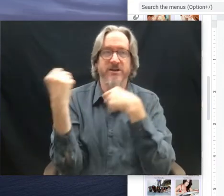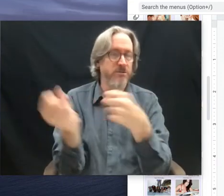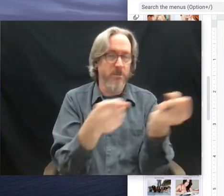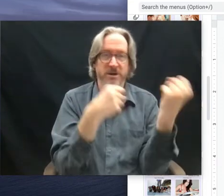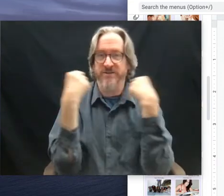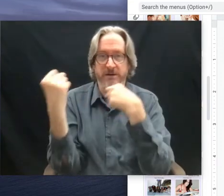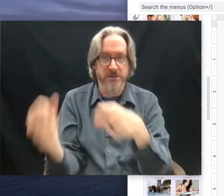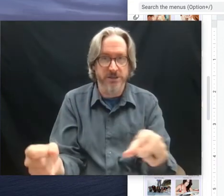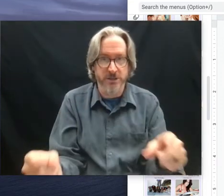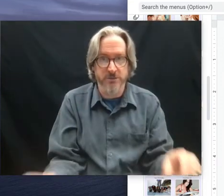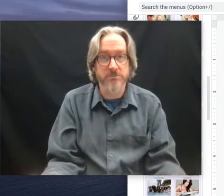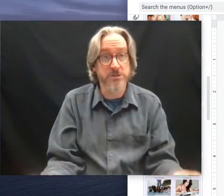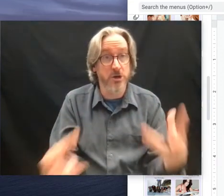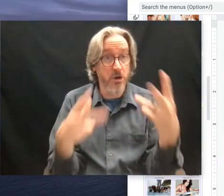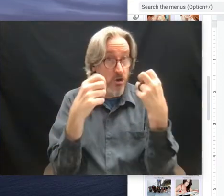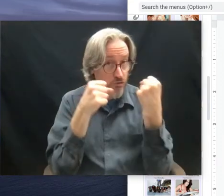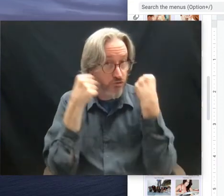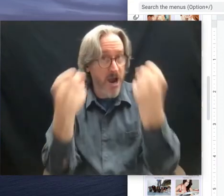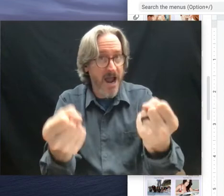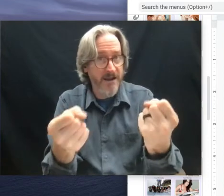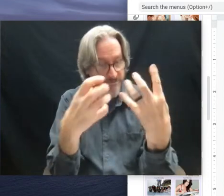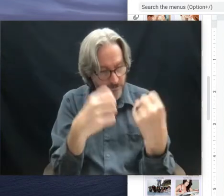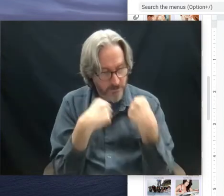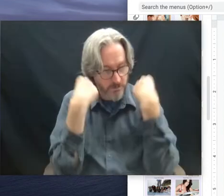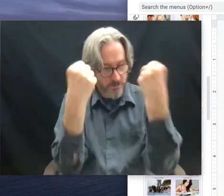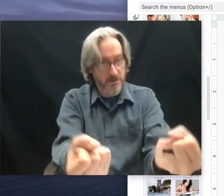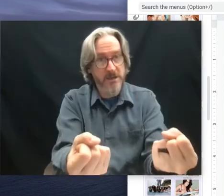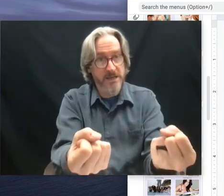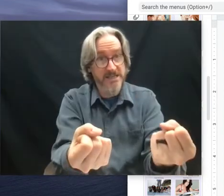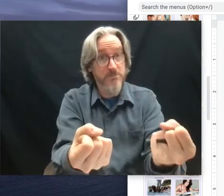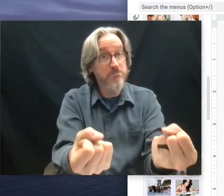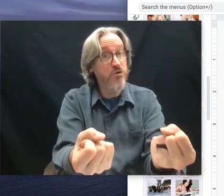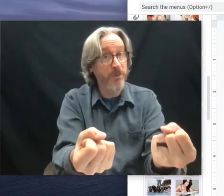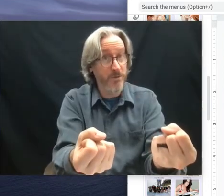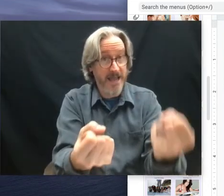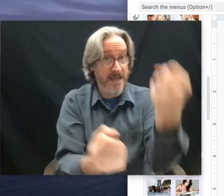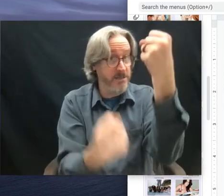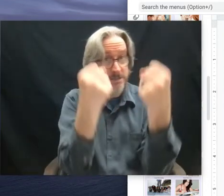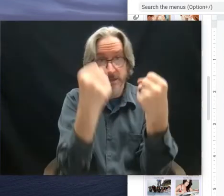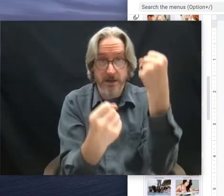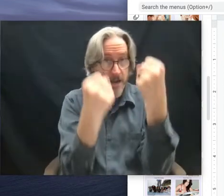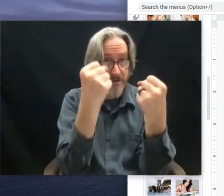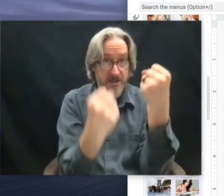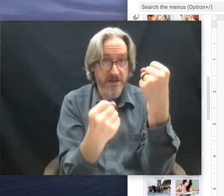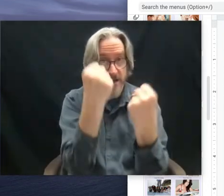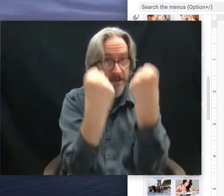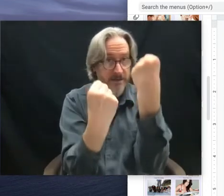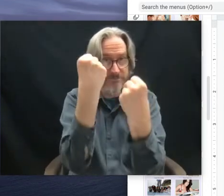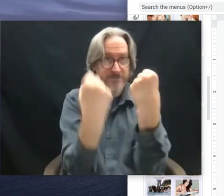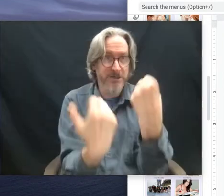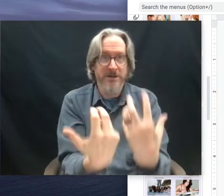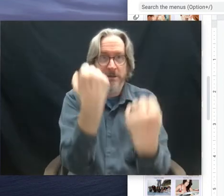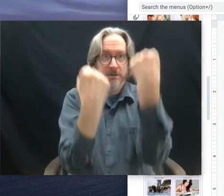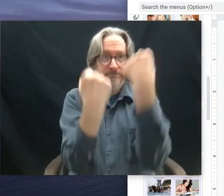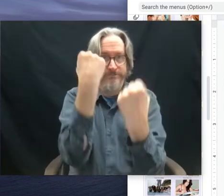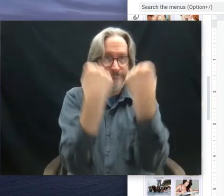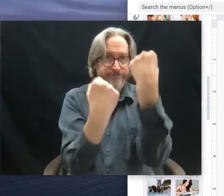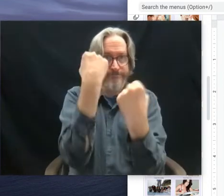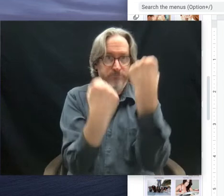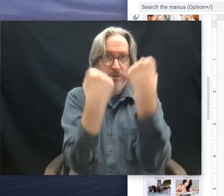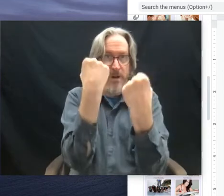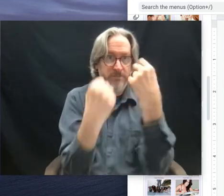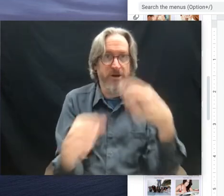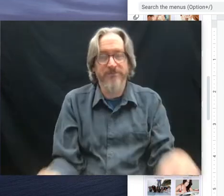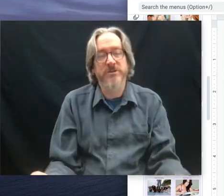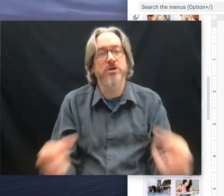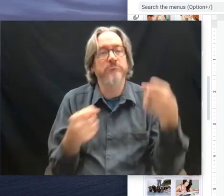circles, had a bunch of errands to do. So drive is a movement with the hands, not like